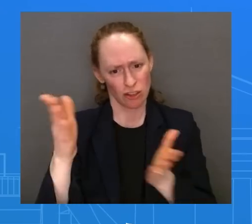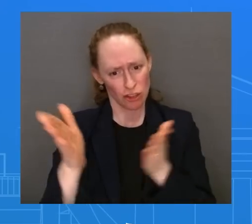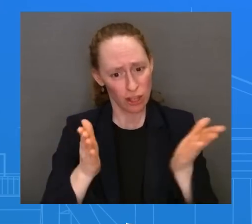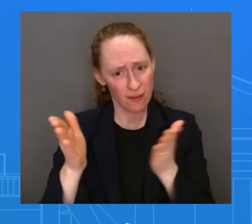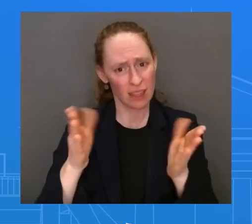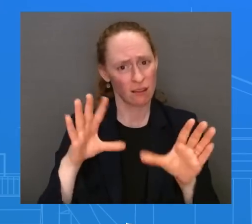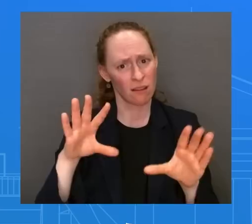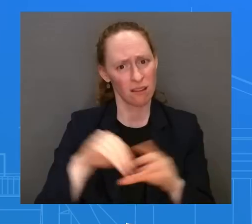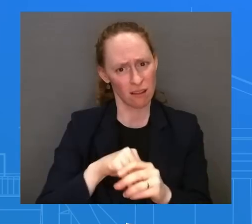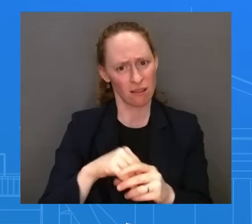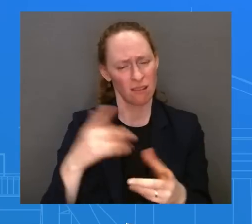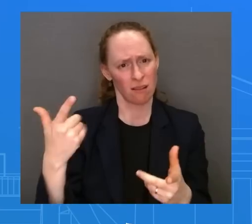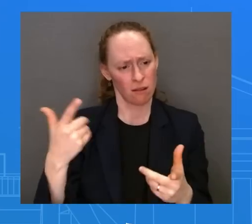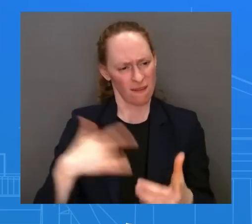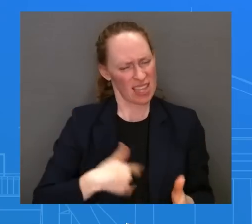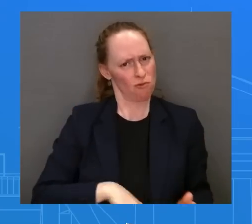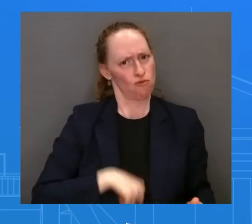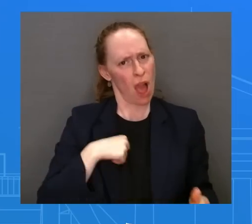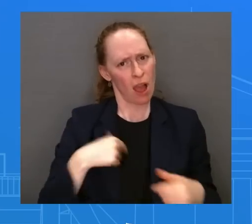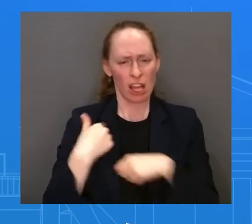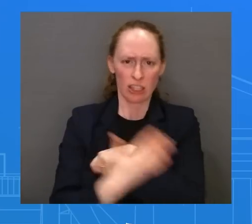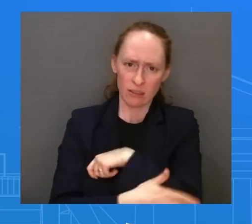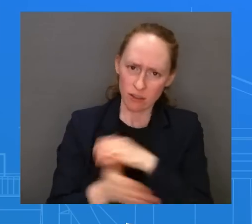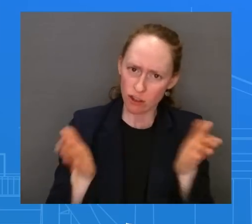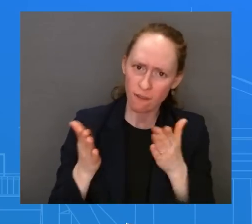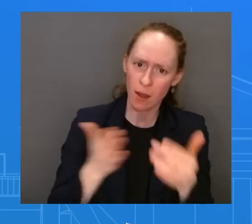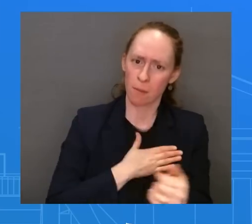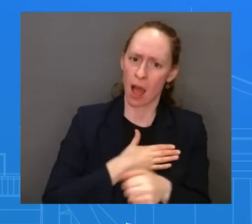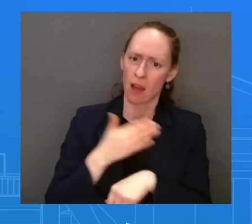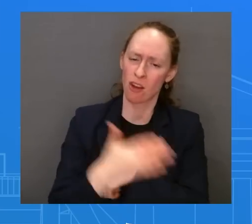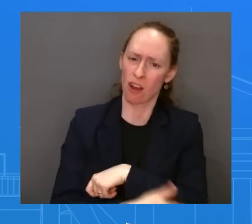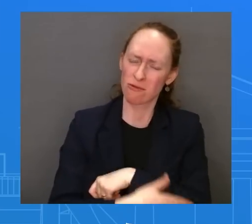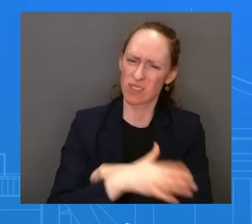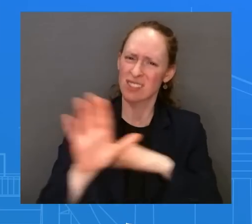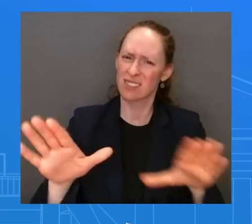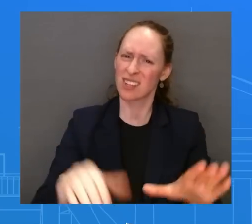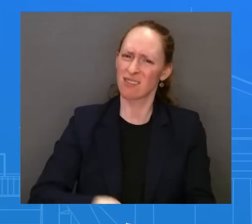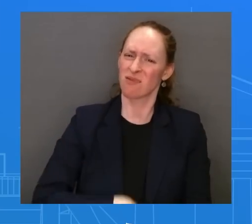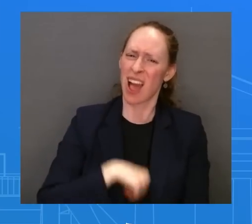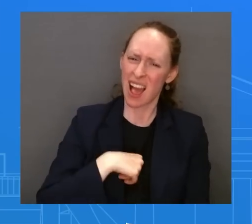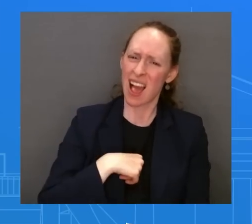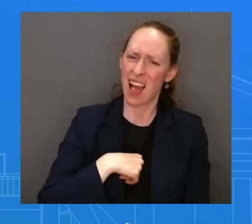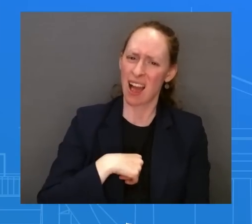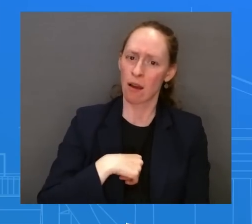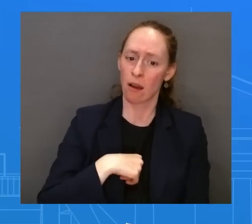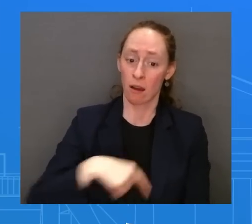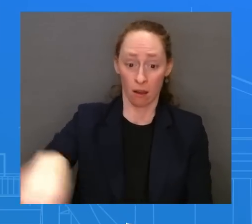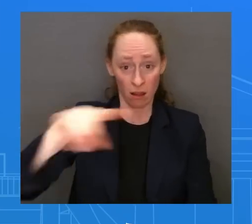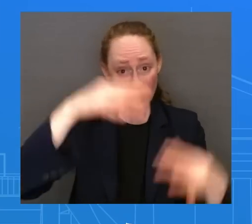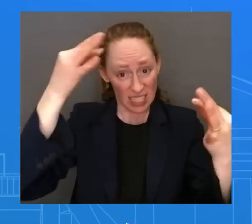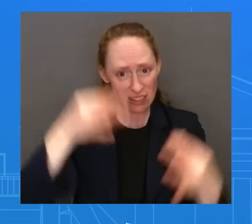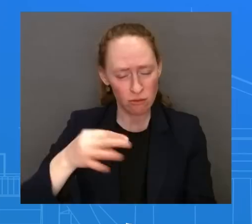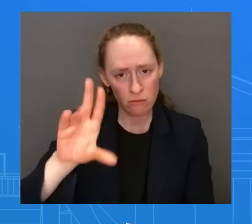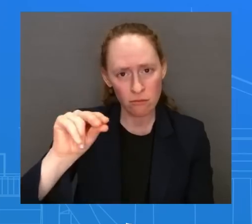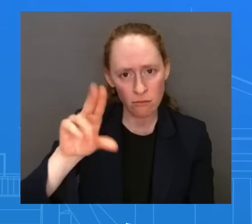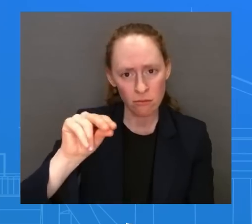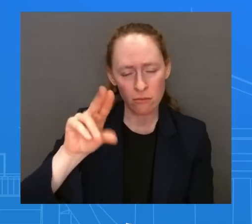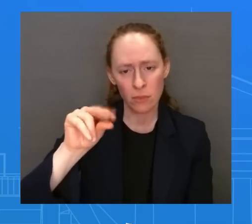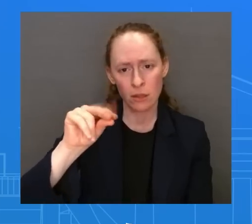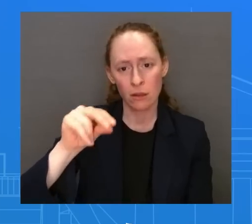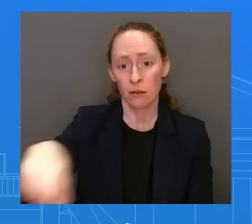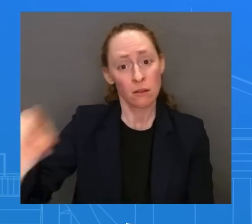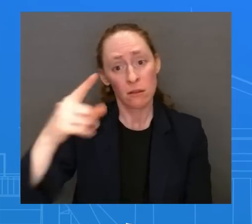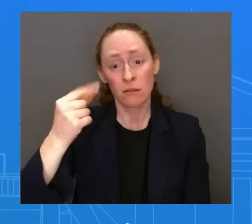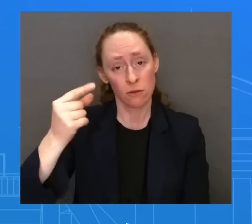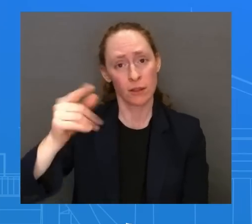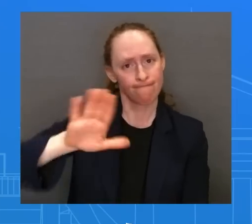they didn't make those decisions they signed up they raised their right hand all volunteers at a time of War to say